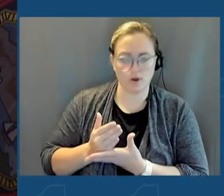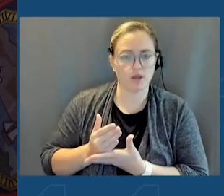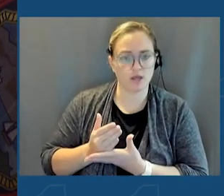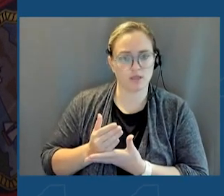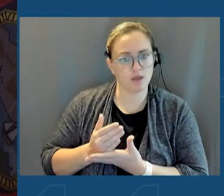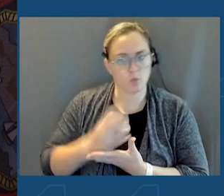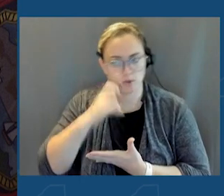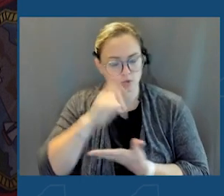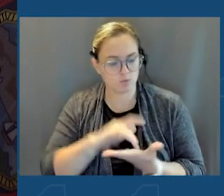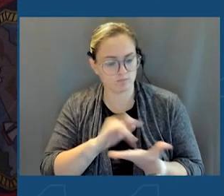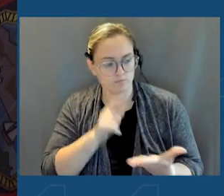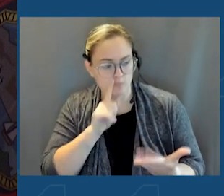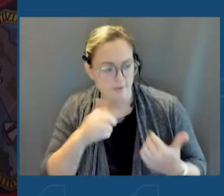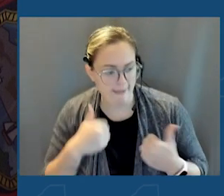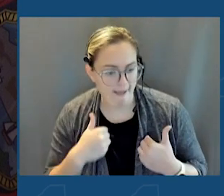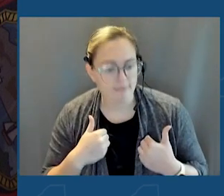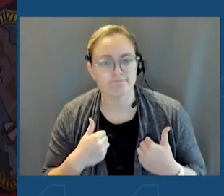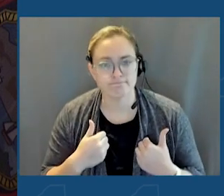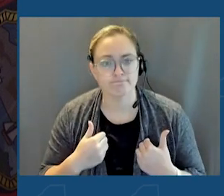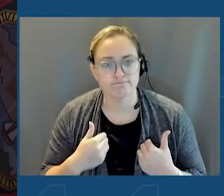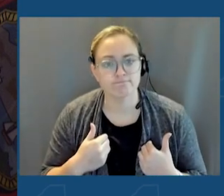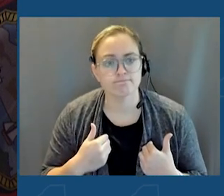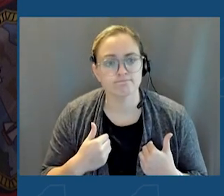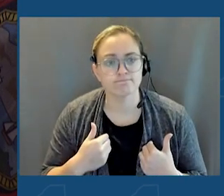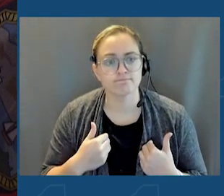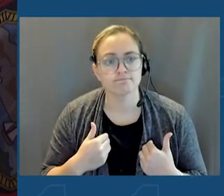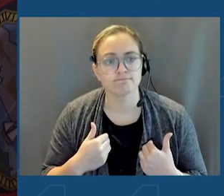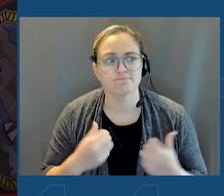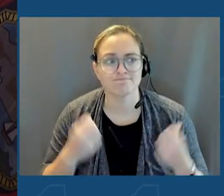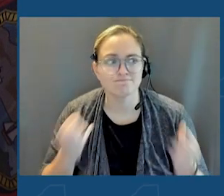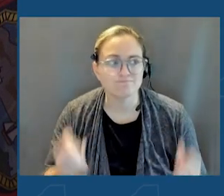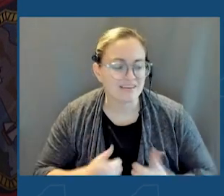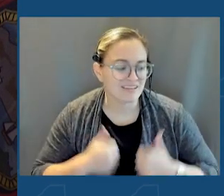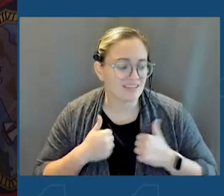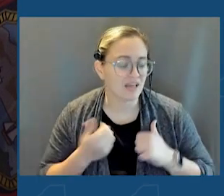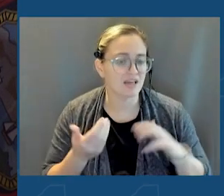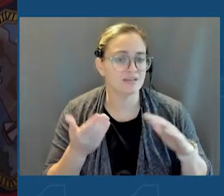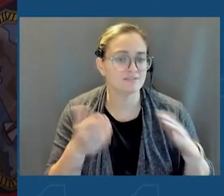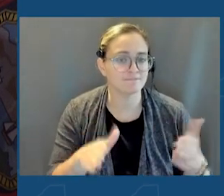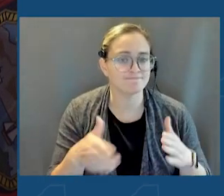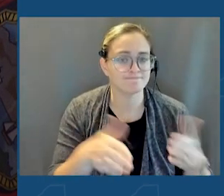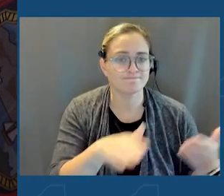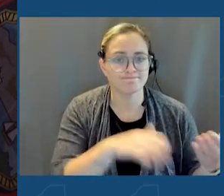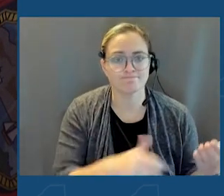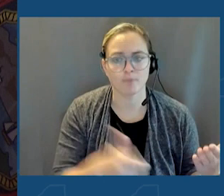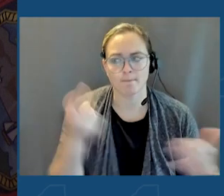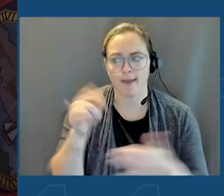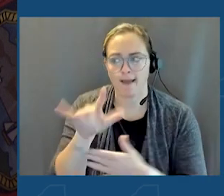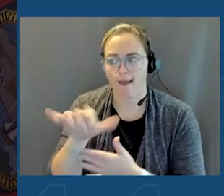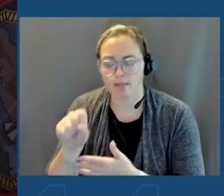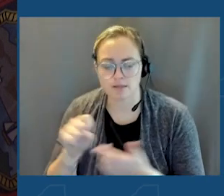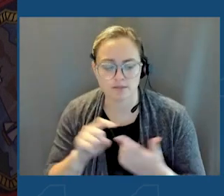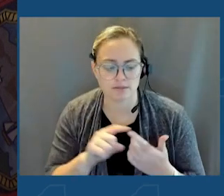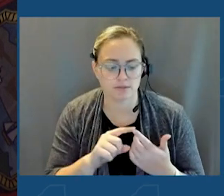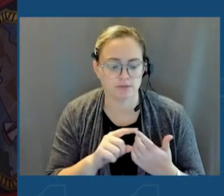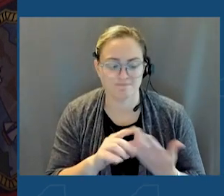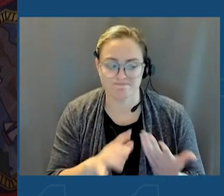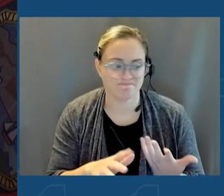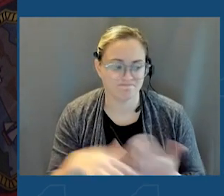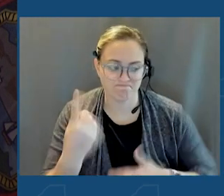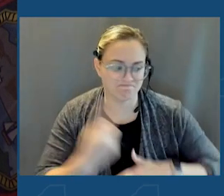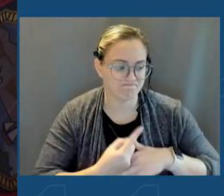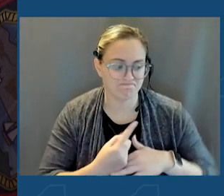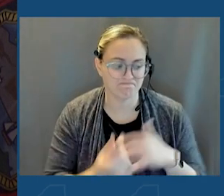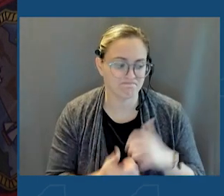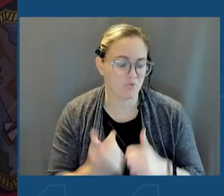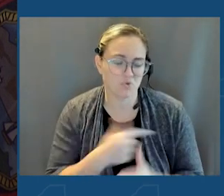granted existed, so many lives were lost in back alleys. It was a day that most of us